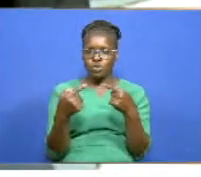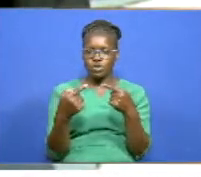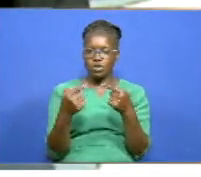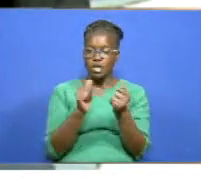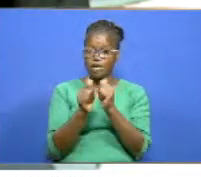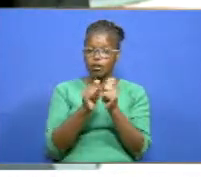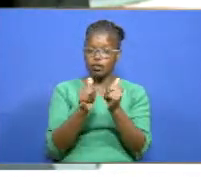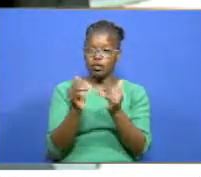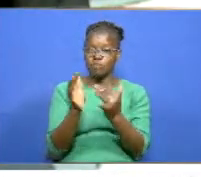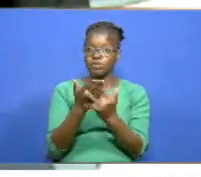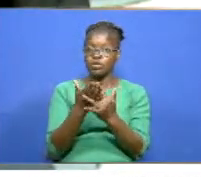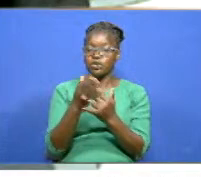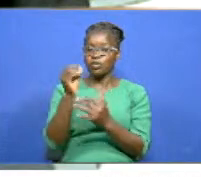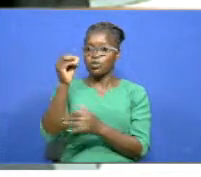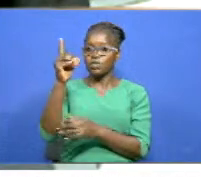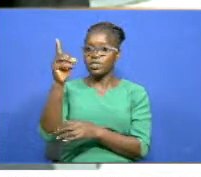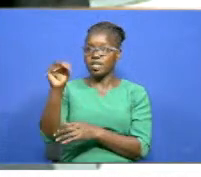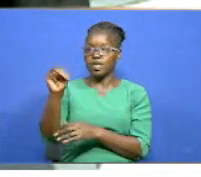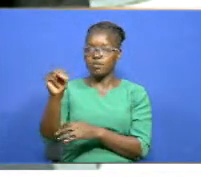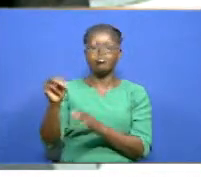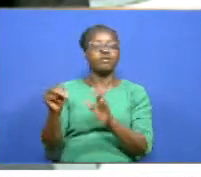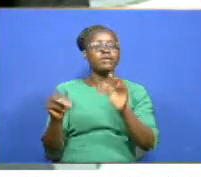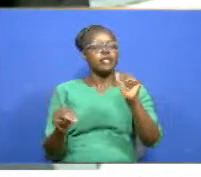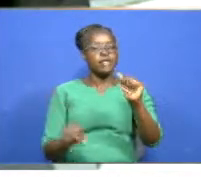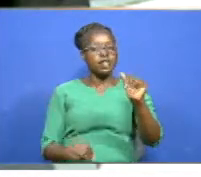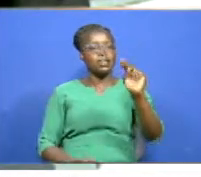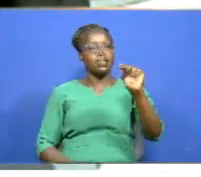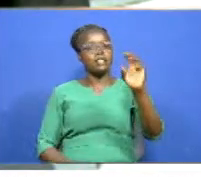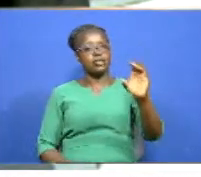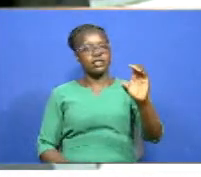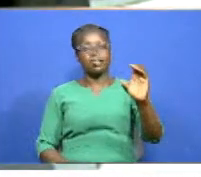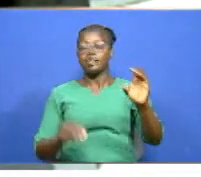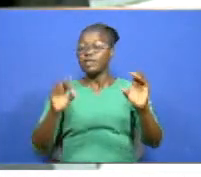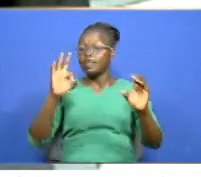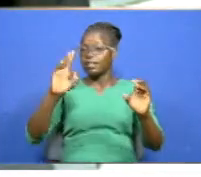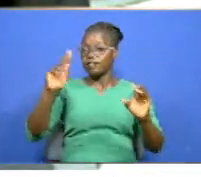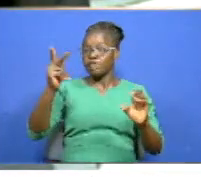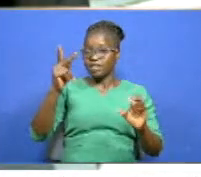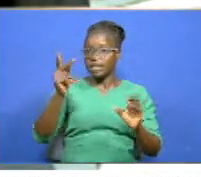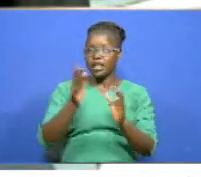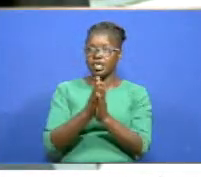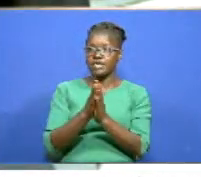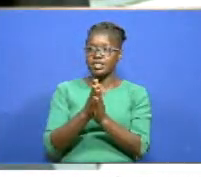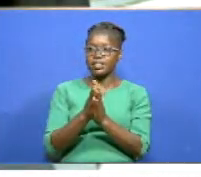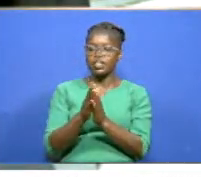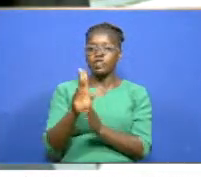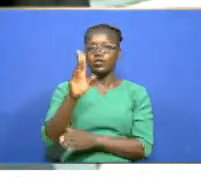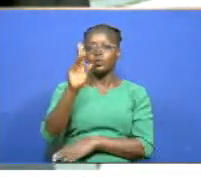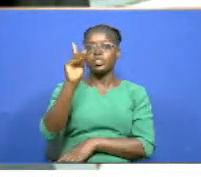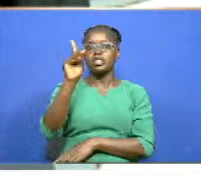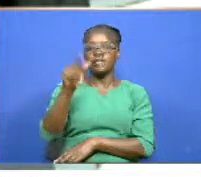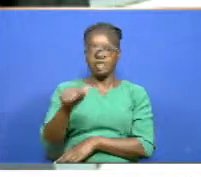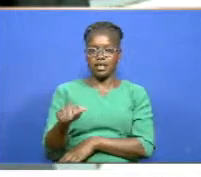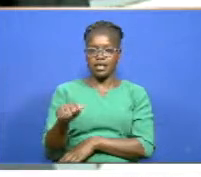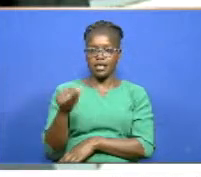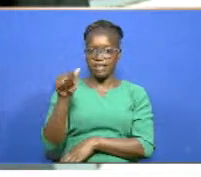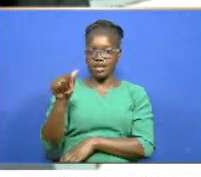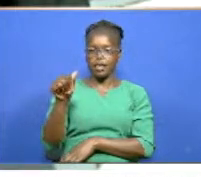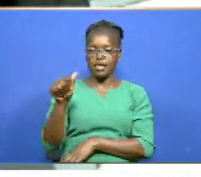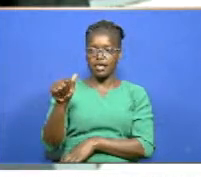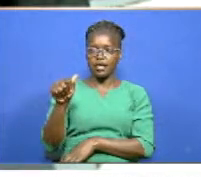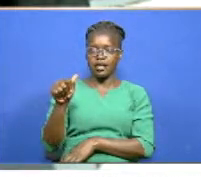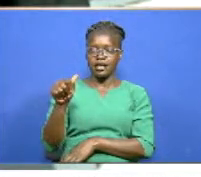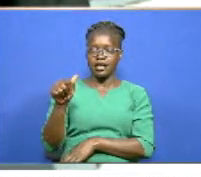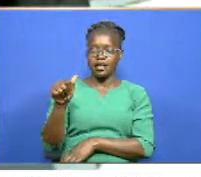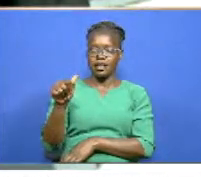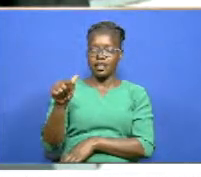big parties there, ODM, ANC, Ford Kenya, and the new entrant, UDA, which has